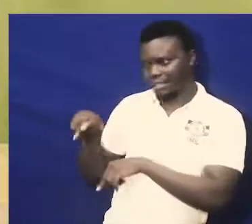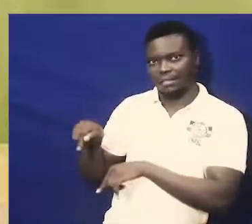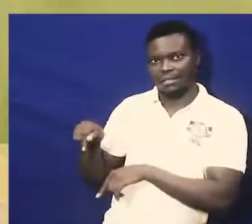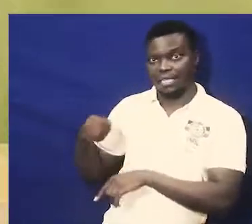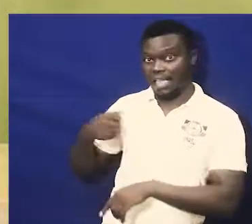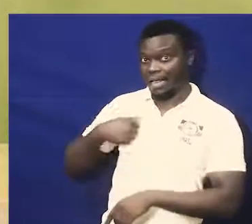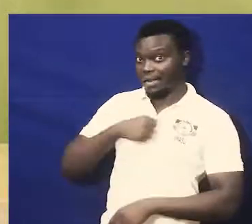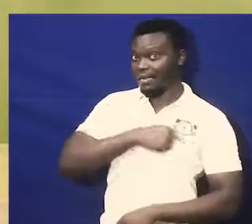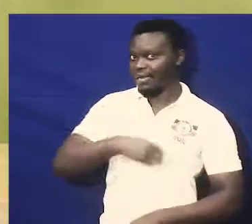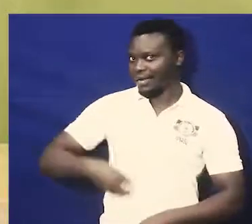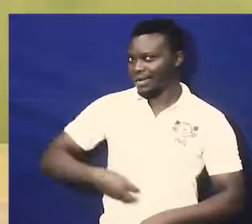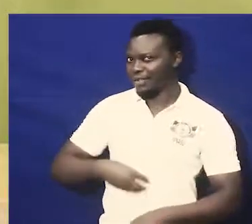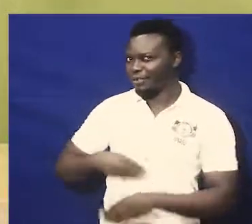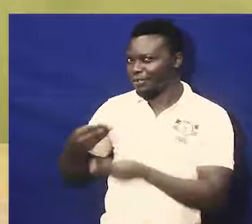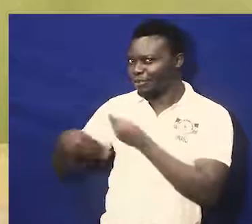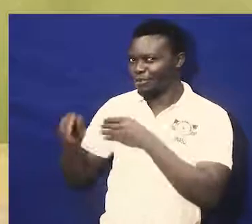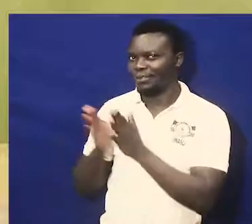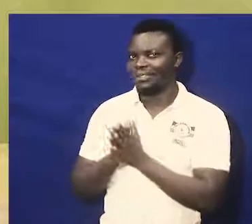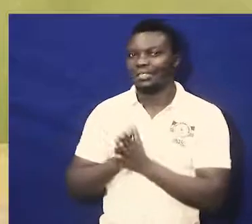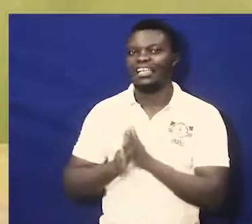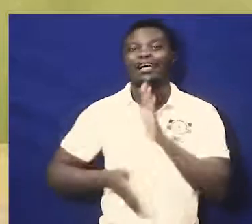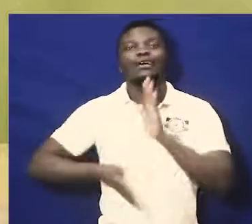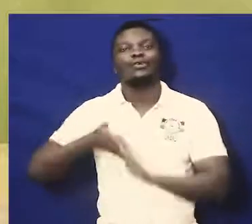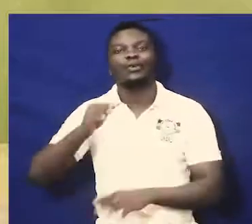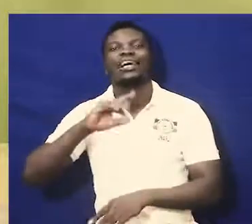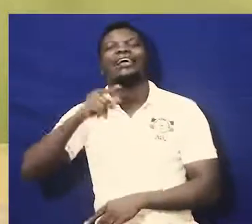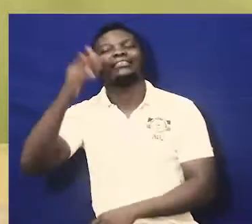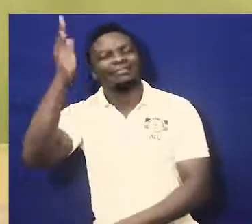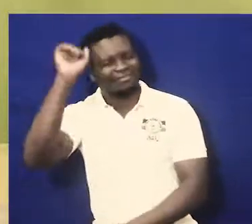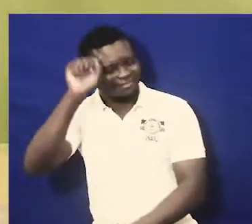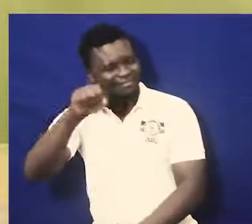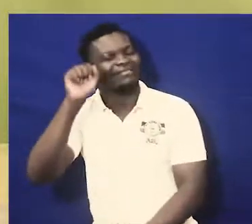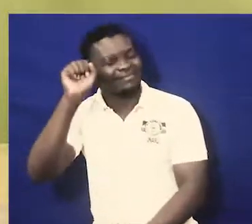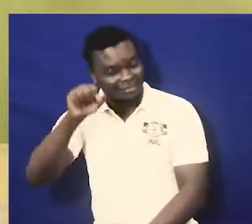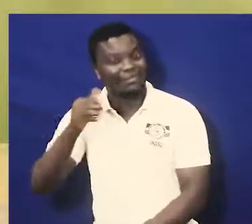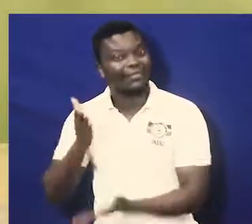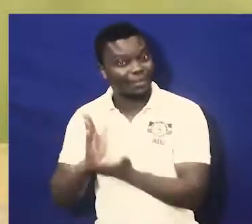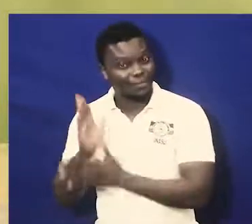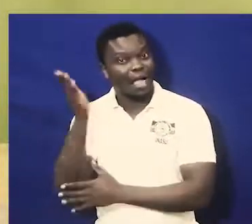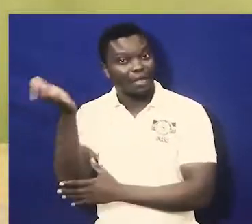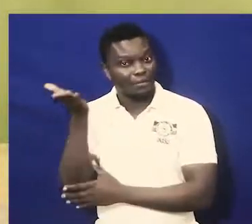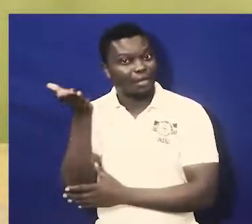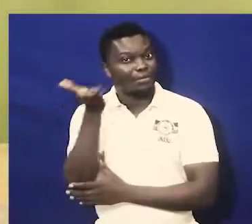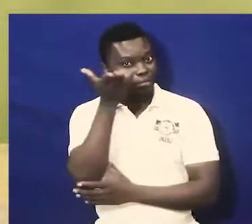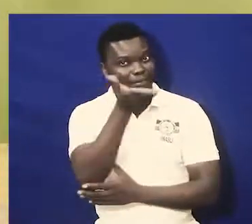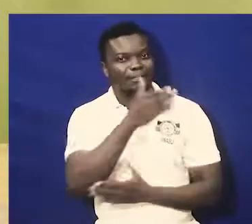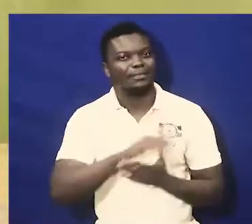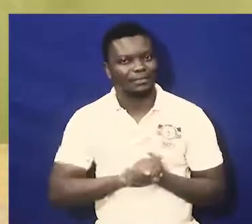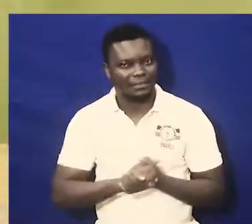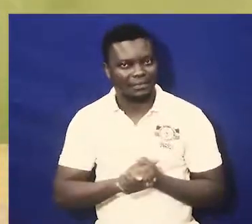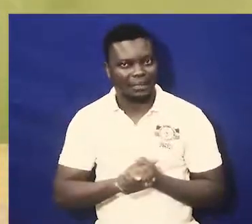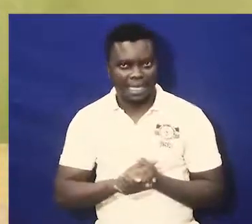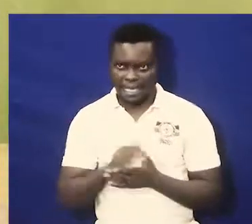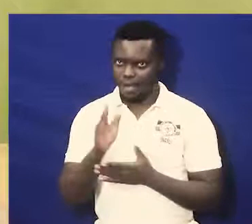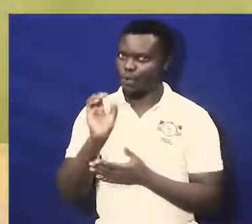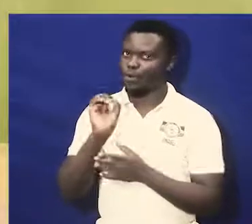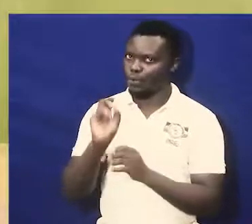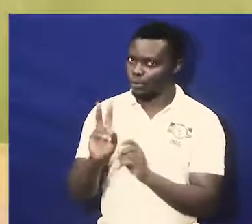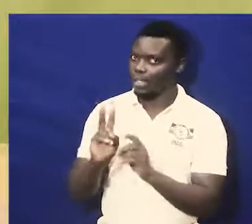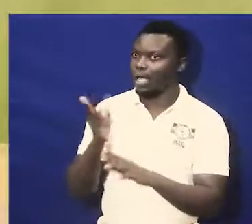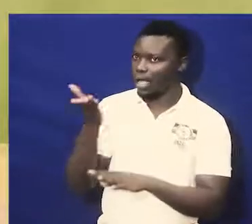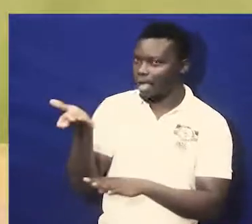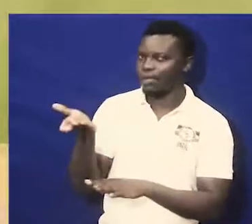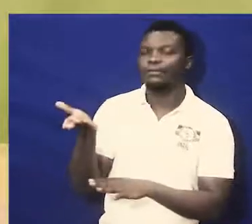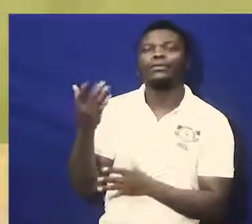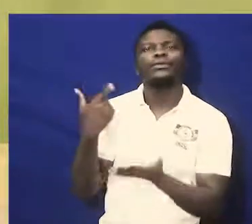shop? The quick answer is yes, they do. Yes, they do. So if they do,